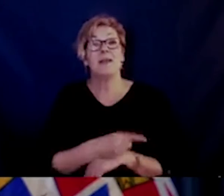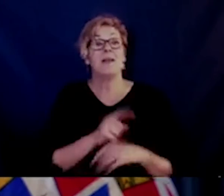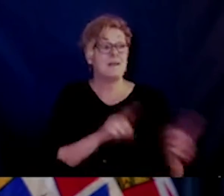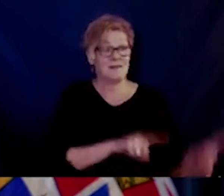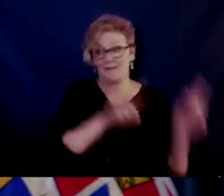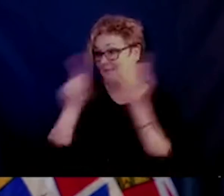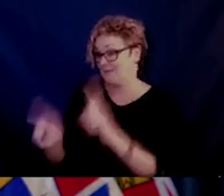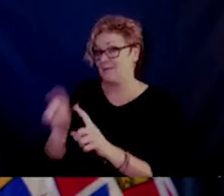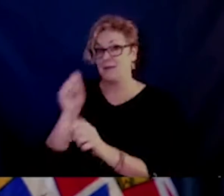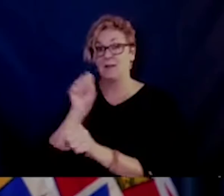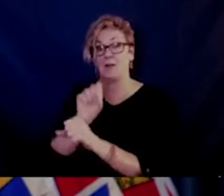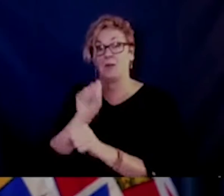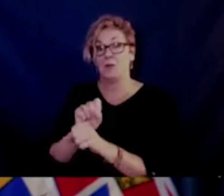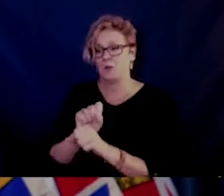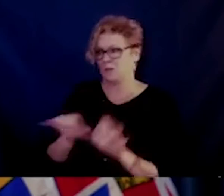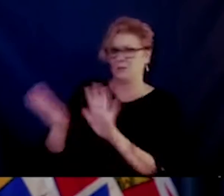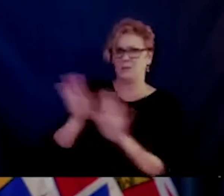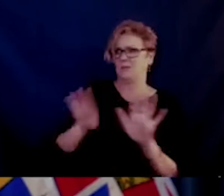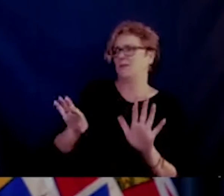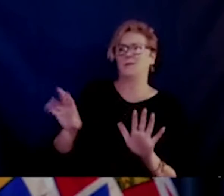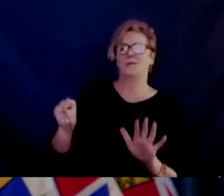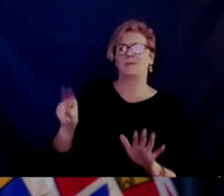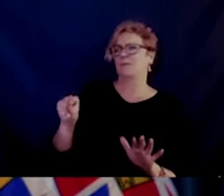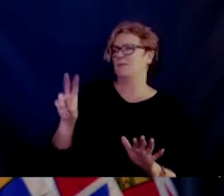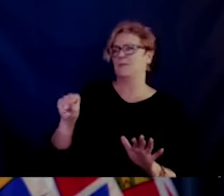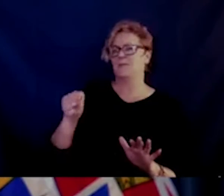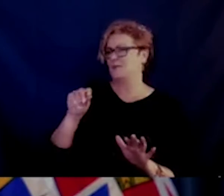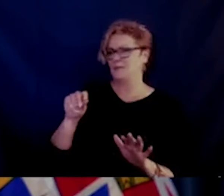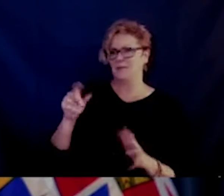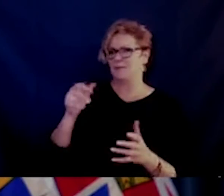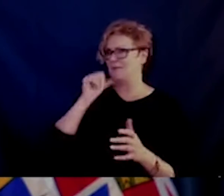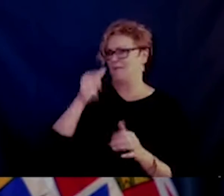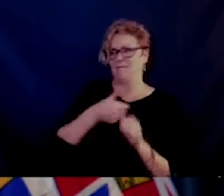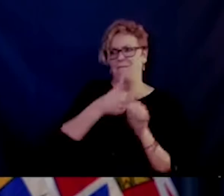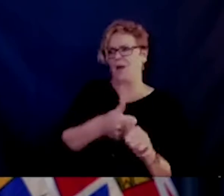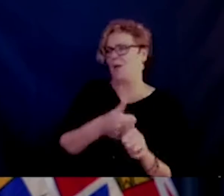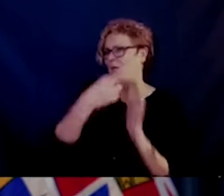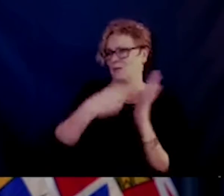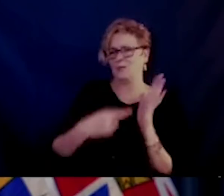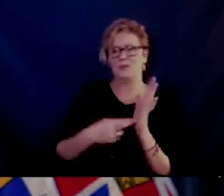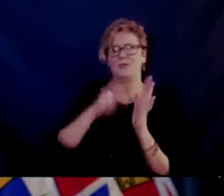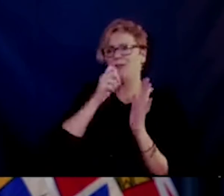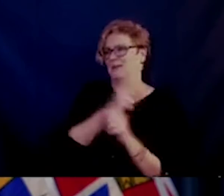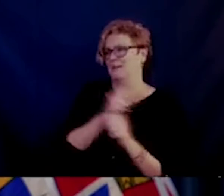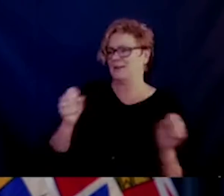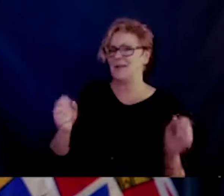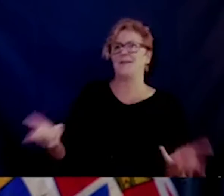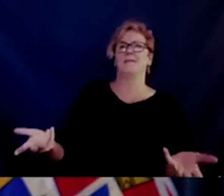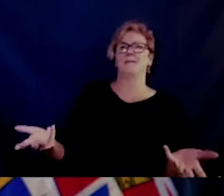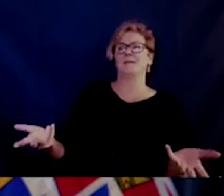okay here in BC because of the role that everybody has played. Everybody has done their part. And I know